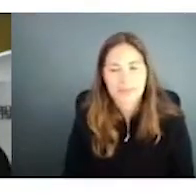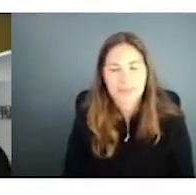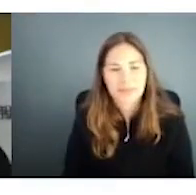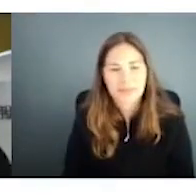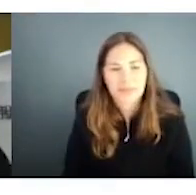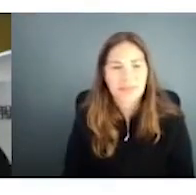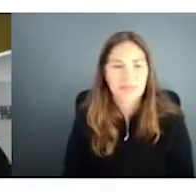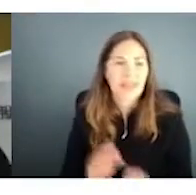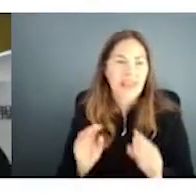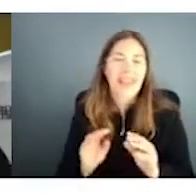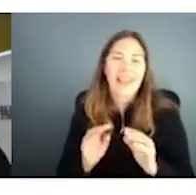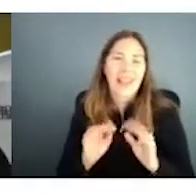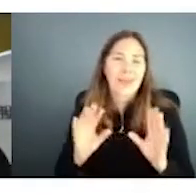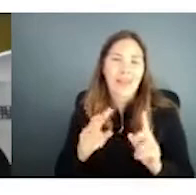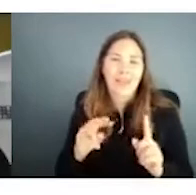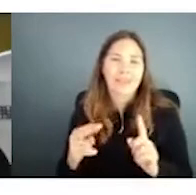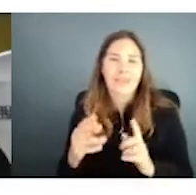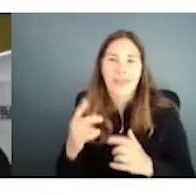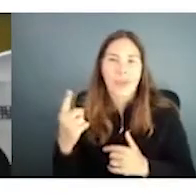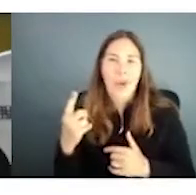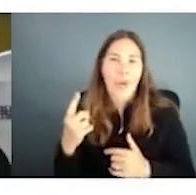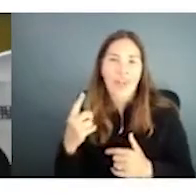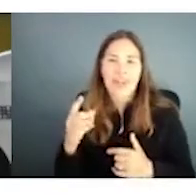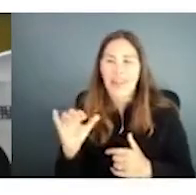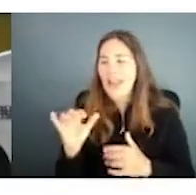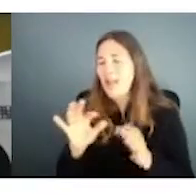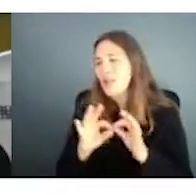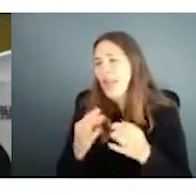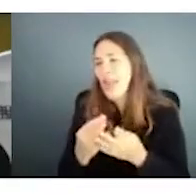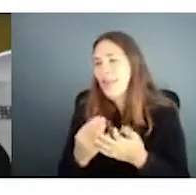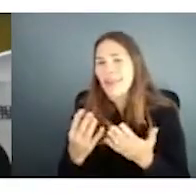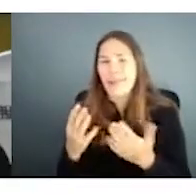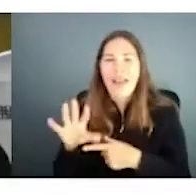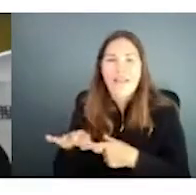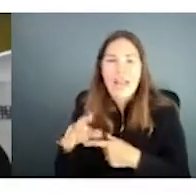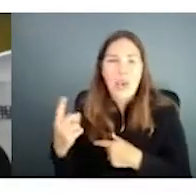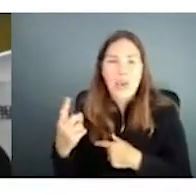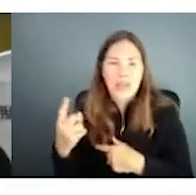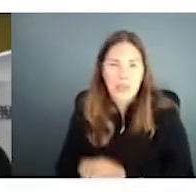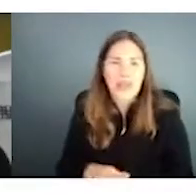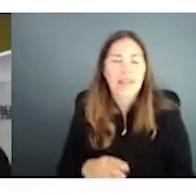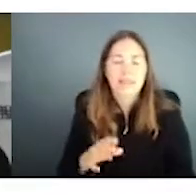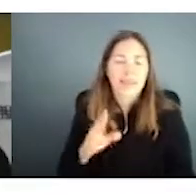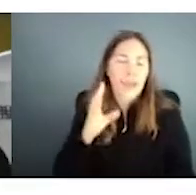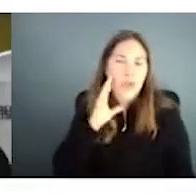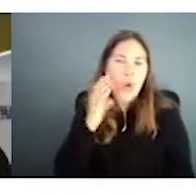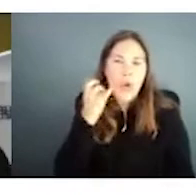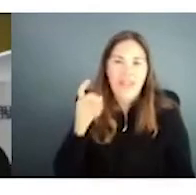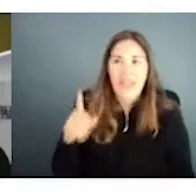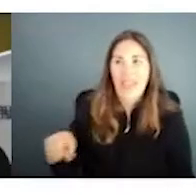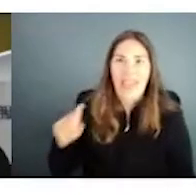And the parents always like when they, it's a little family video of some sort. If they can get